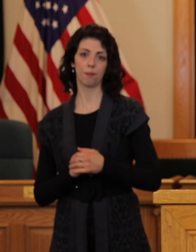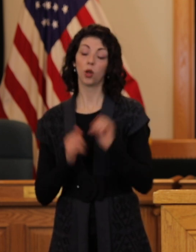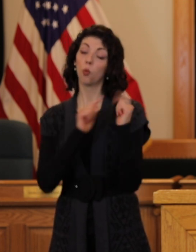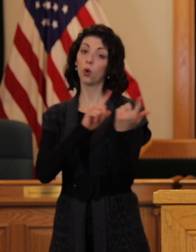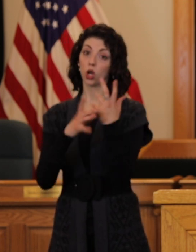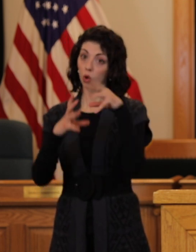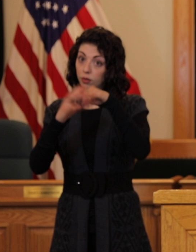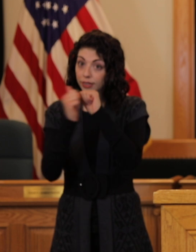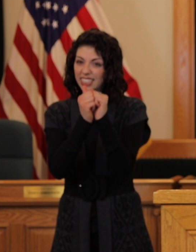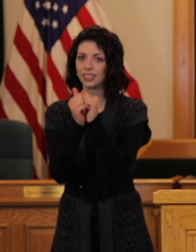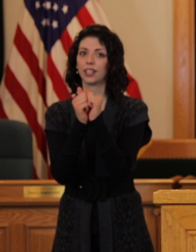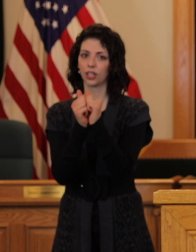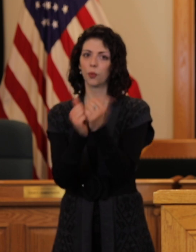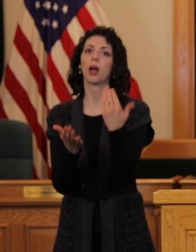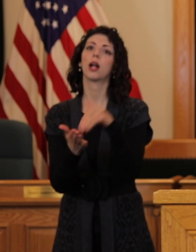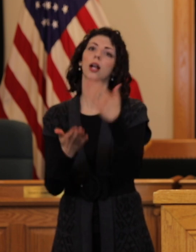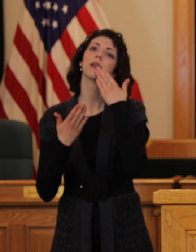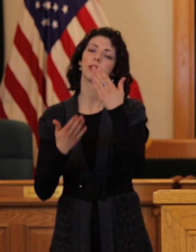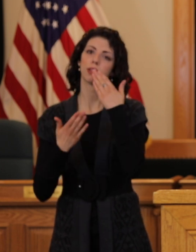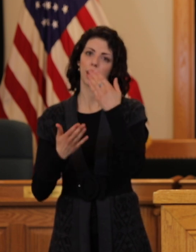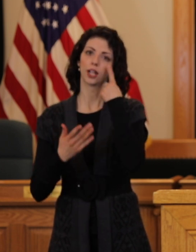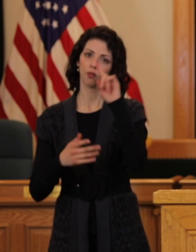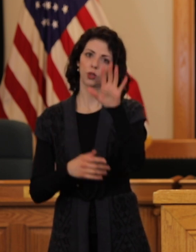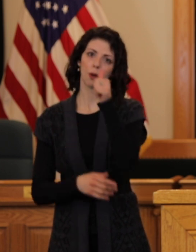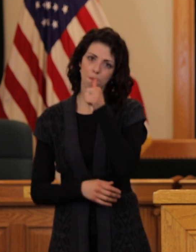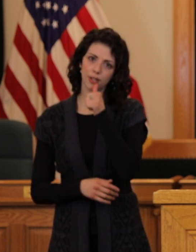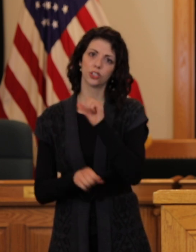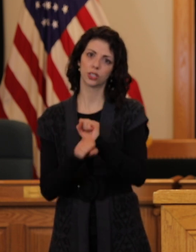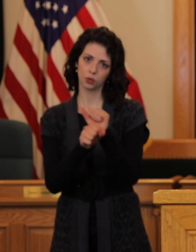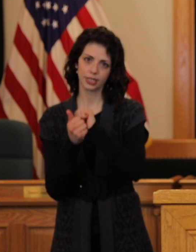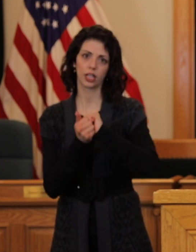We're all in this together, and once again, we appreciate your continued patience and cooperation.